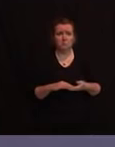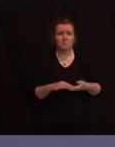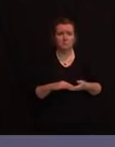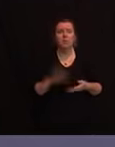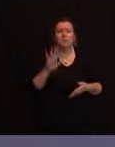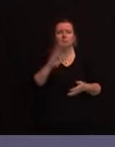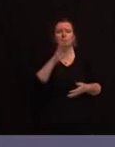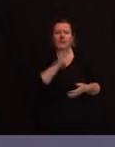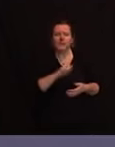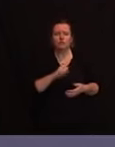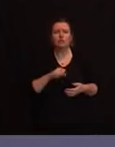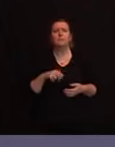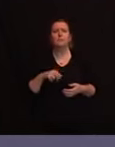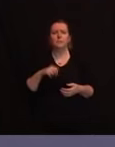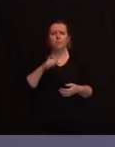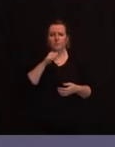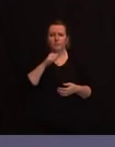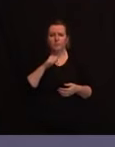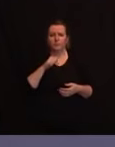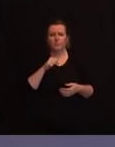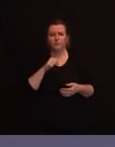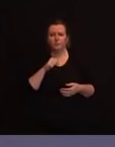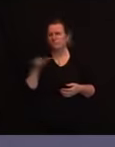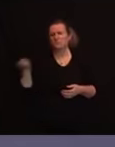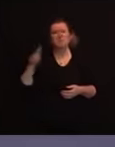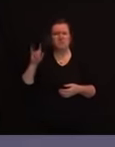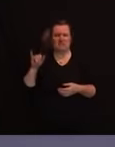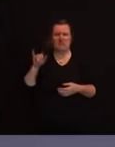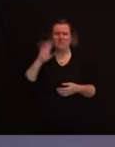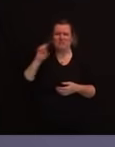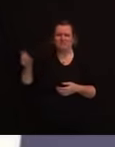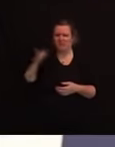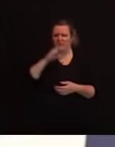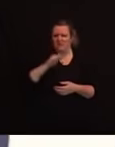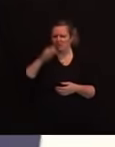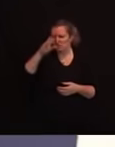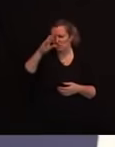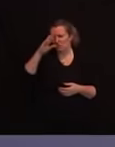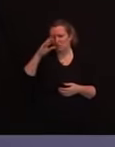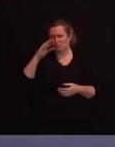gender of the deaths. Do you mind doing that one? Sure. Want to do it now? Yeah, sure.